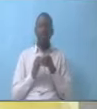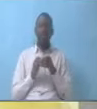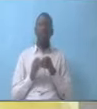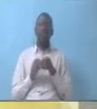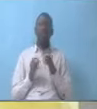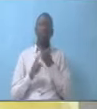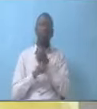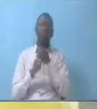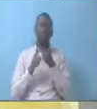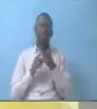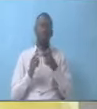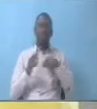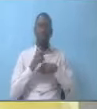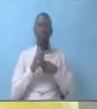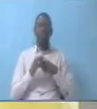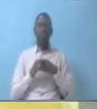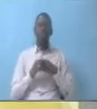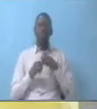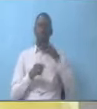General.